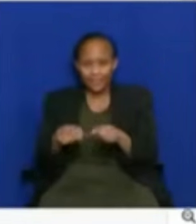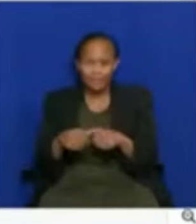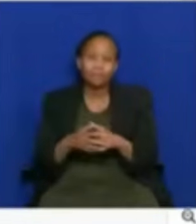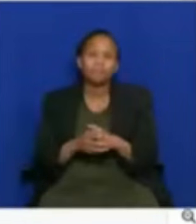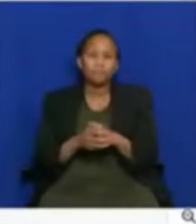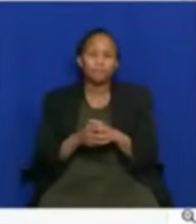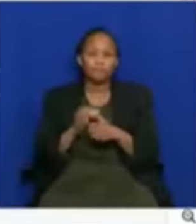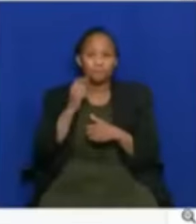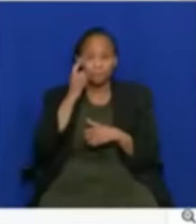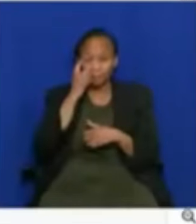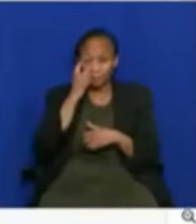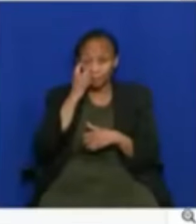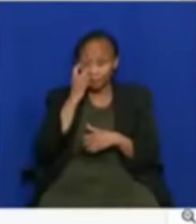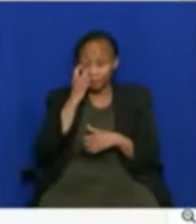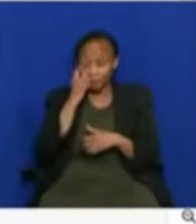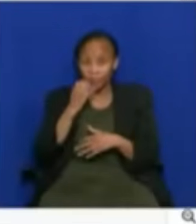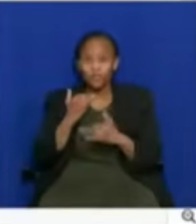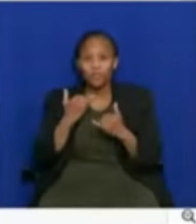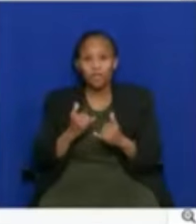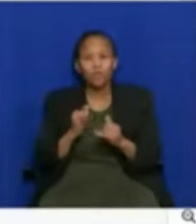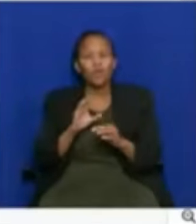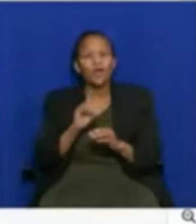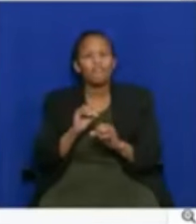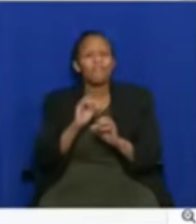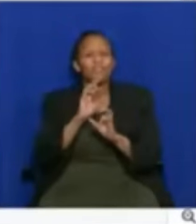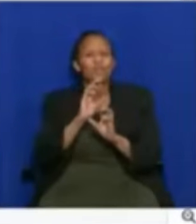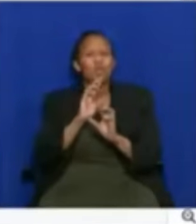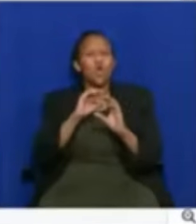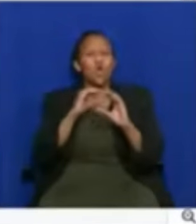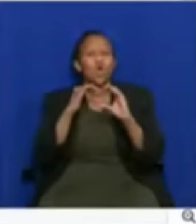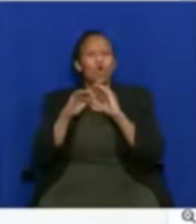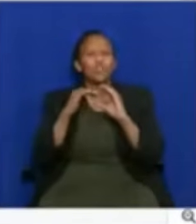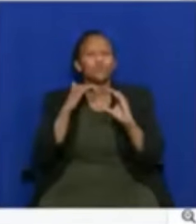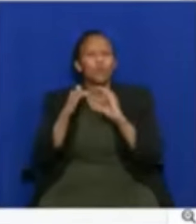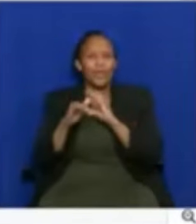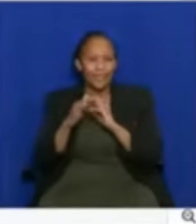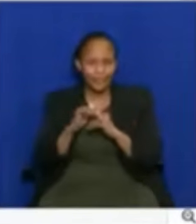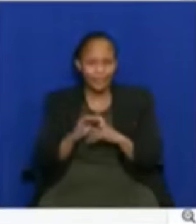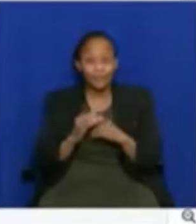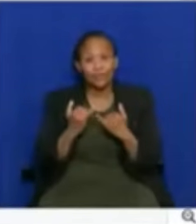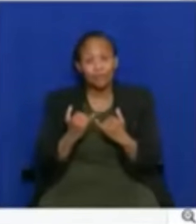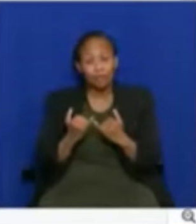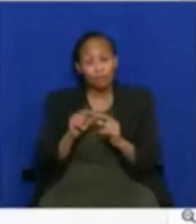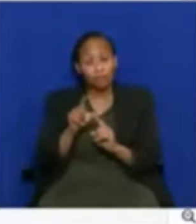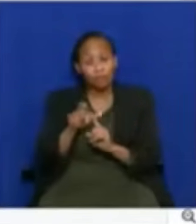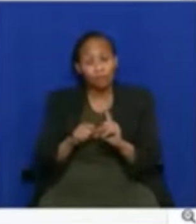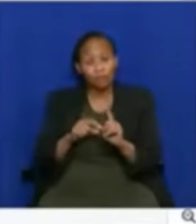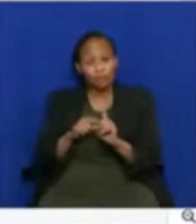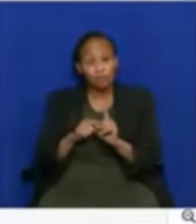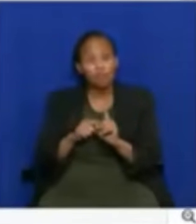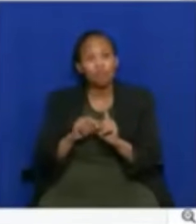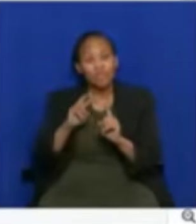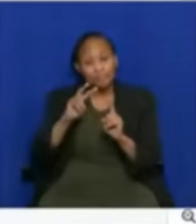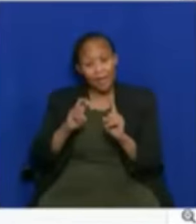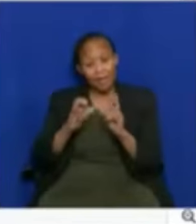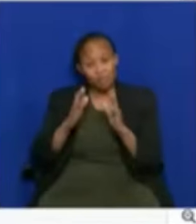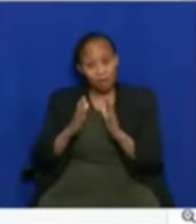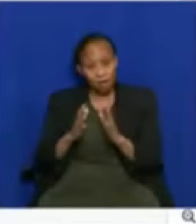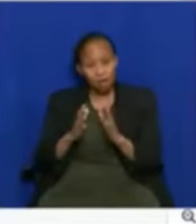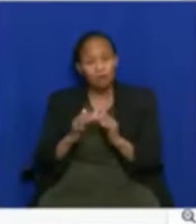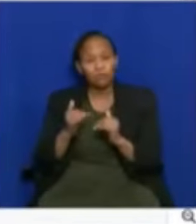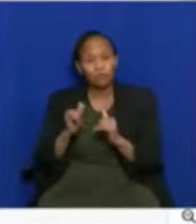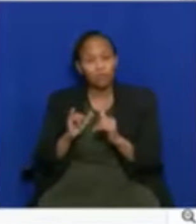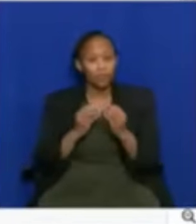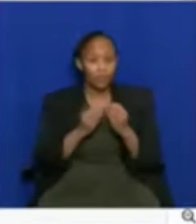of correspondence is the inspectorate is still seized with the complaint and